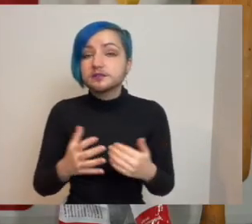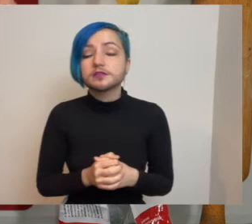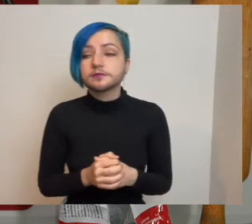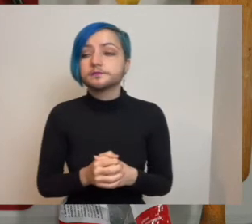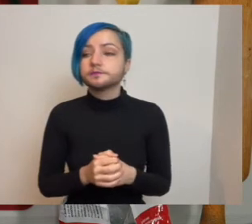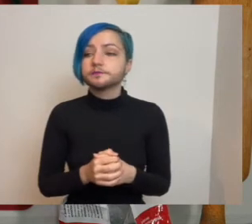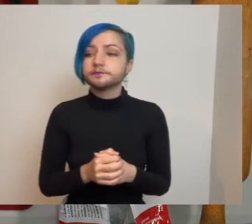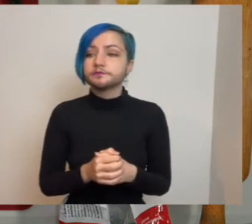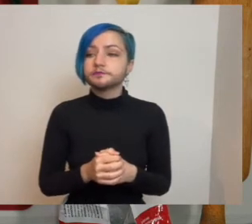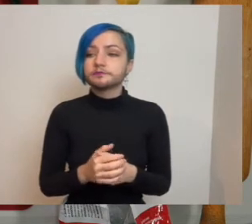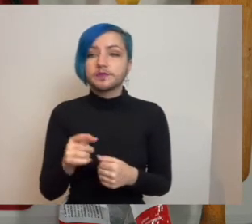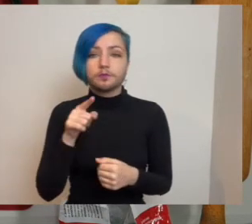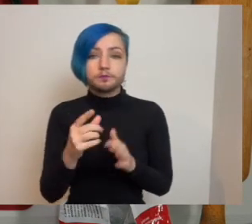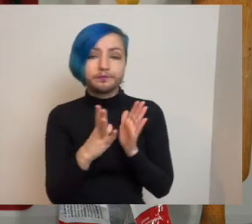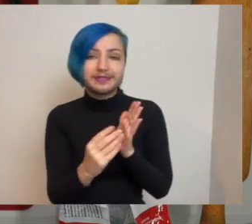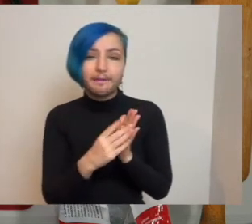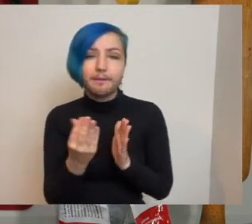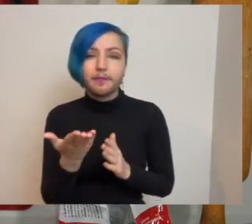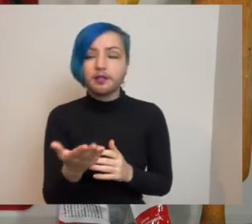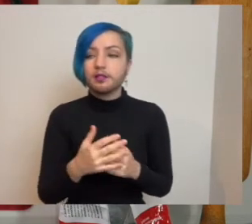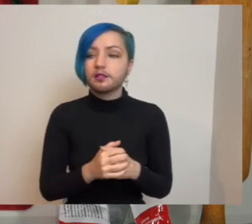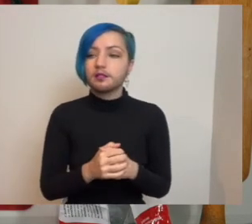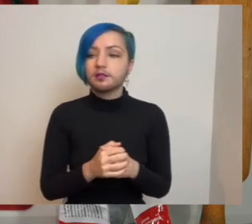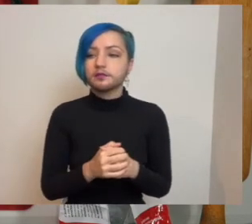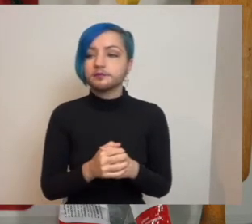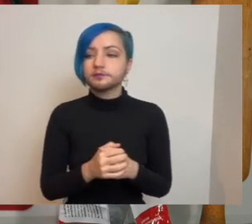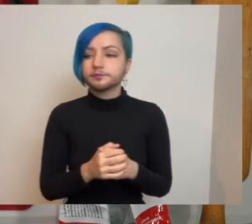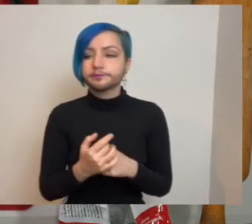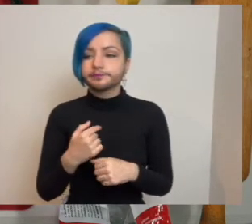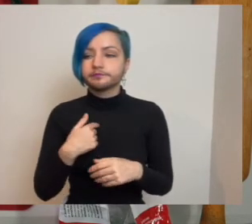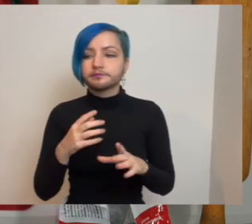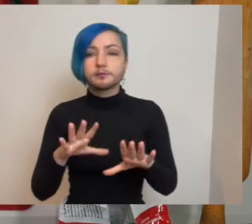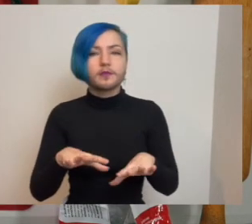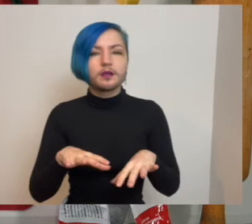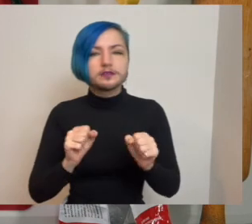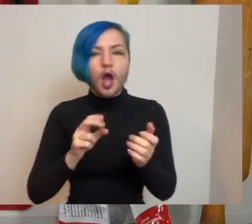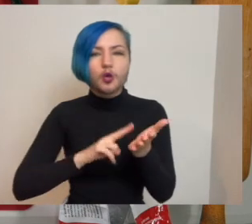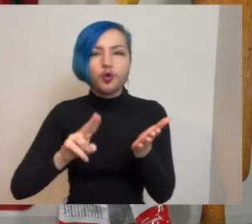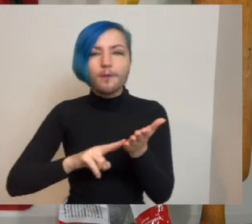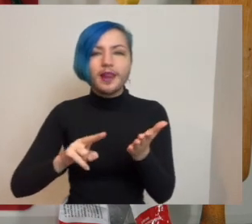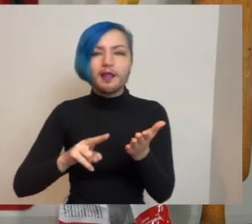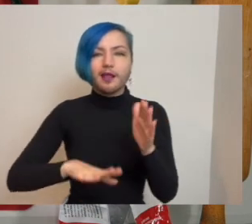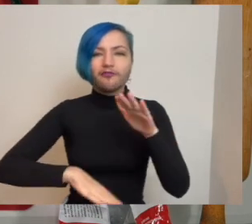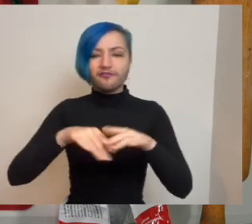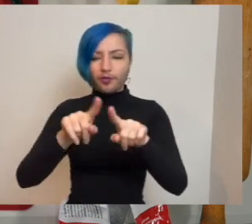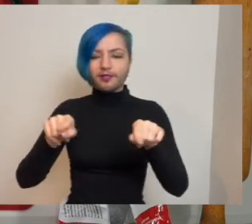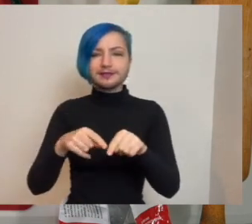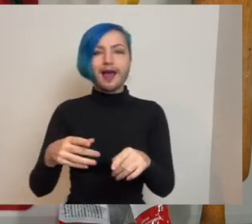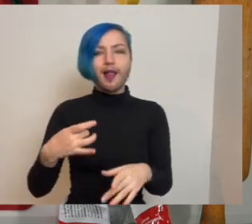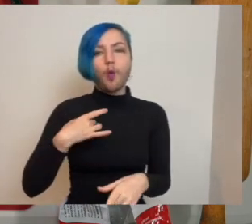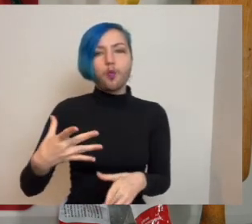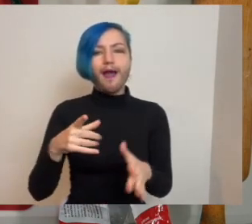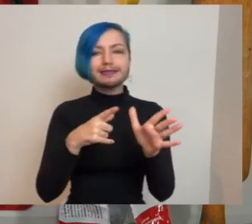So in this one, I usually start by painting the whole tile in white acrylic paint, and